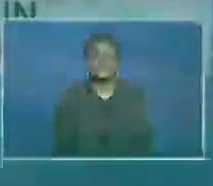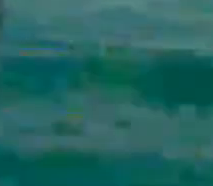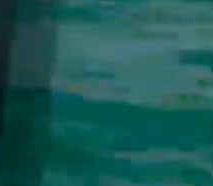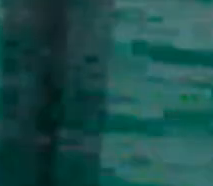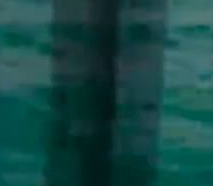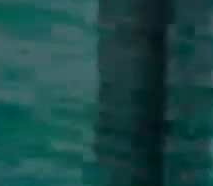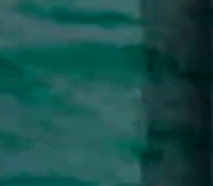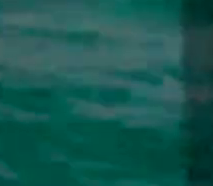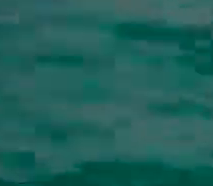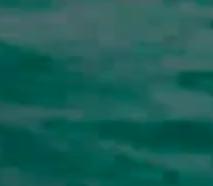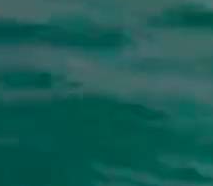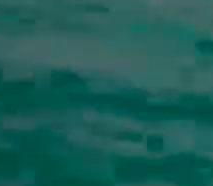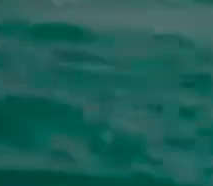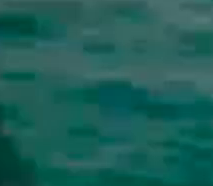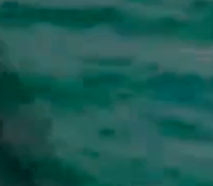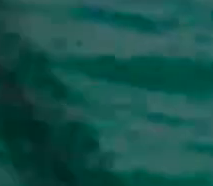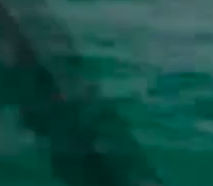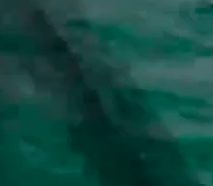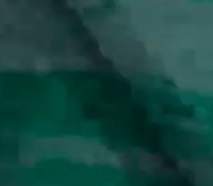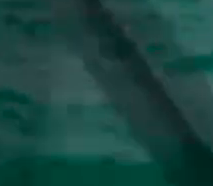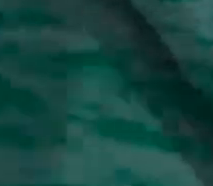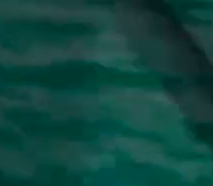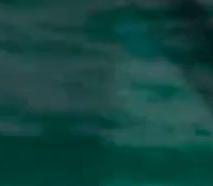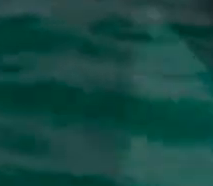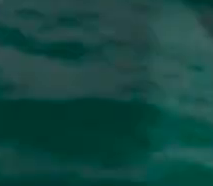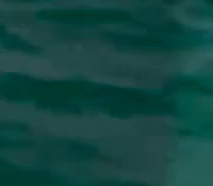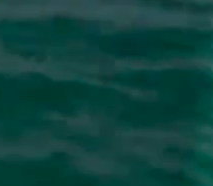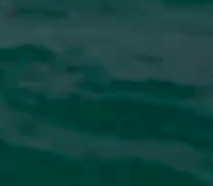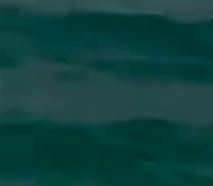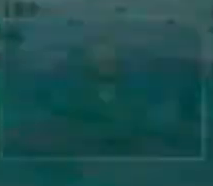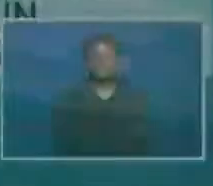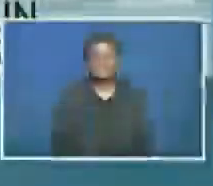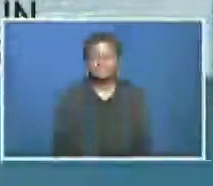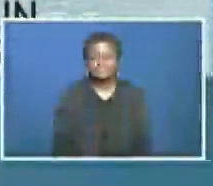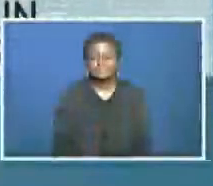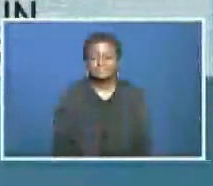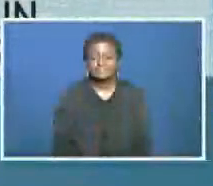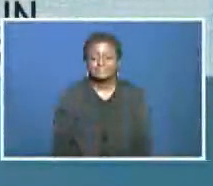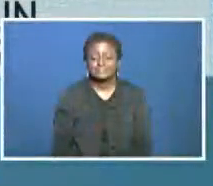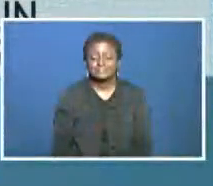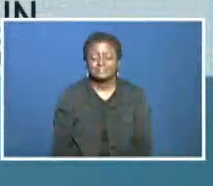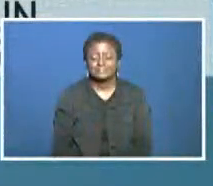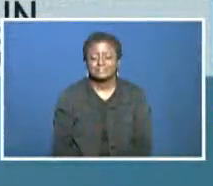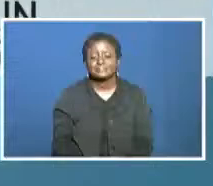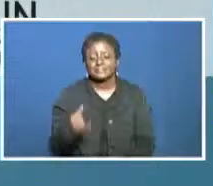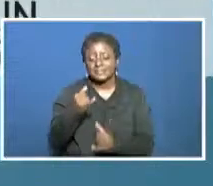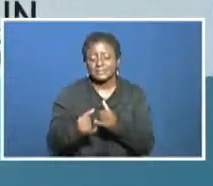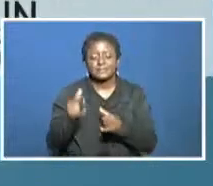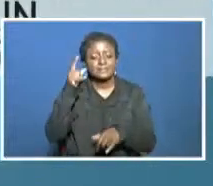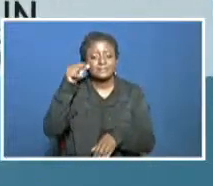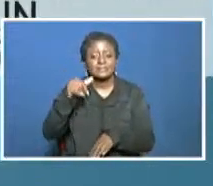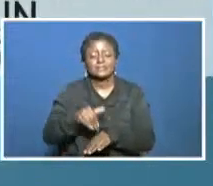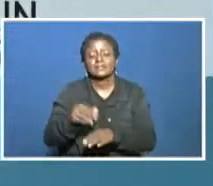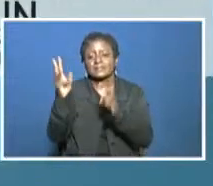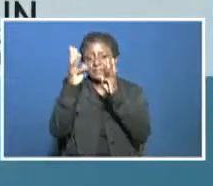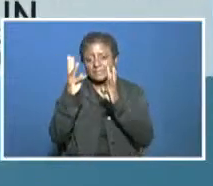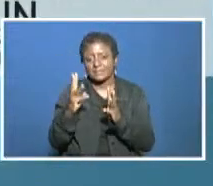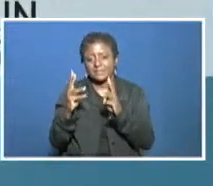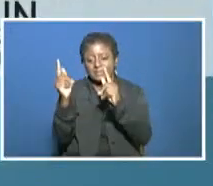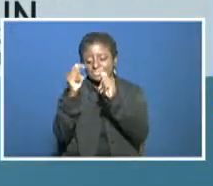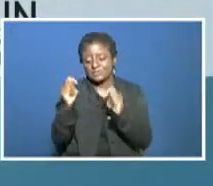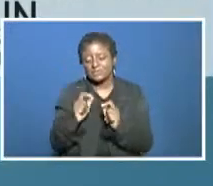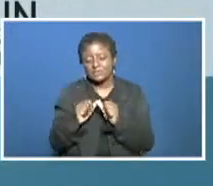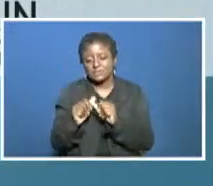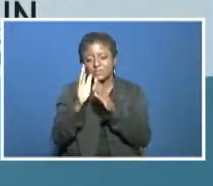Time now for weather. In our final look at weather, the tropics remain quiet